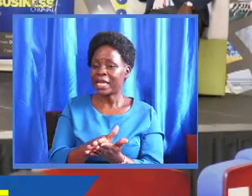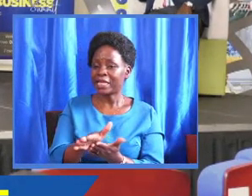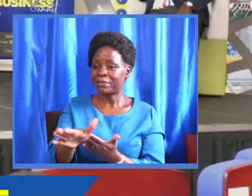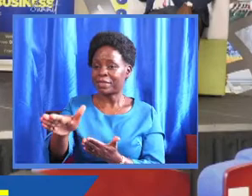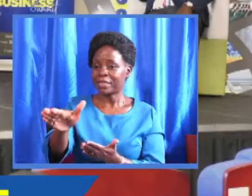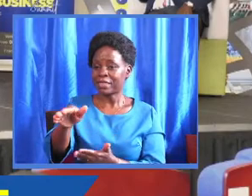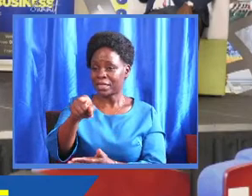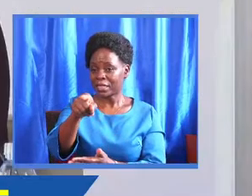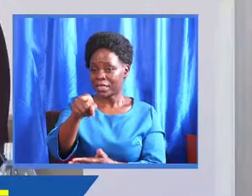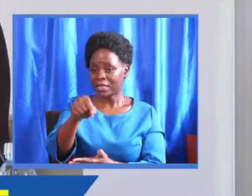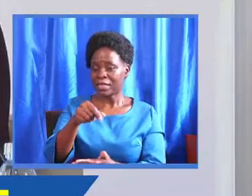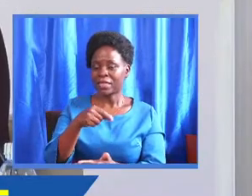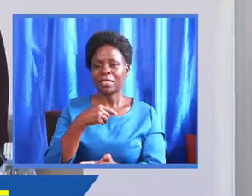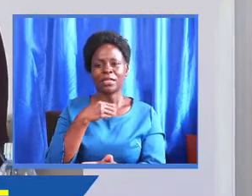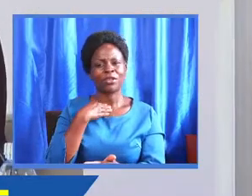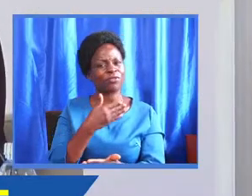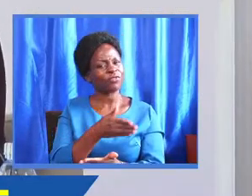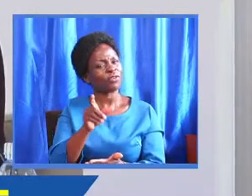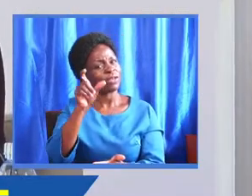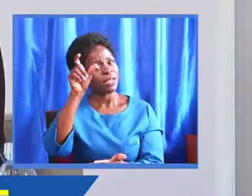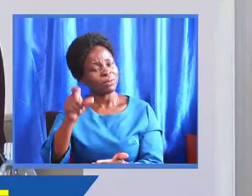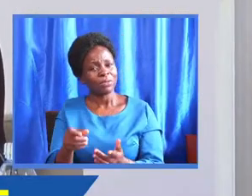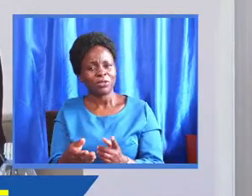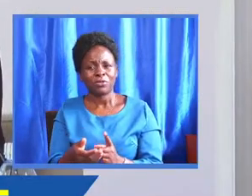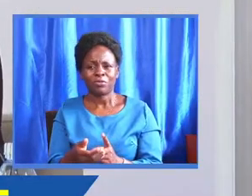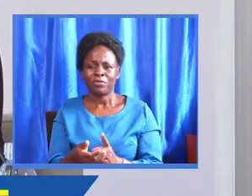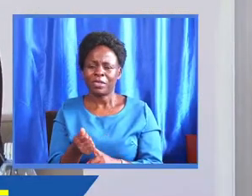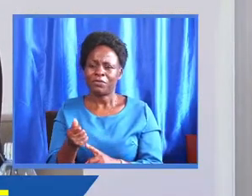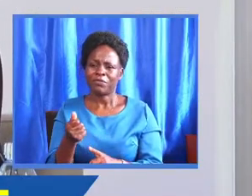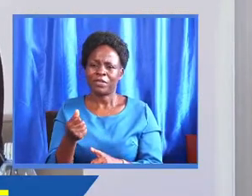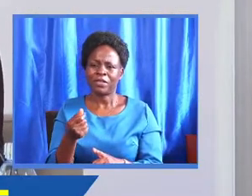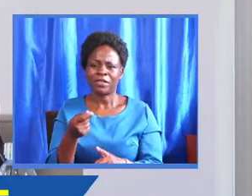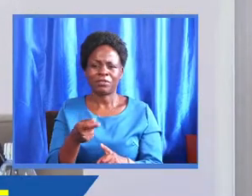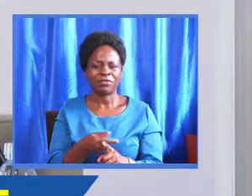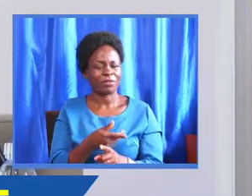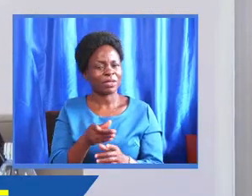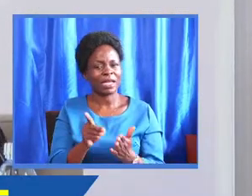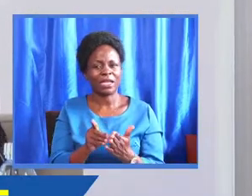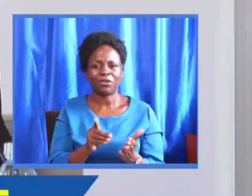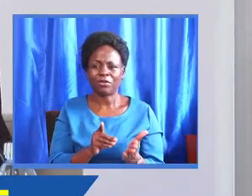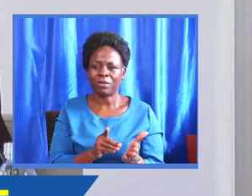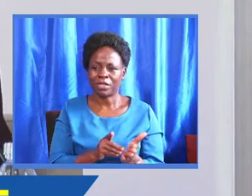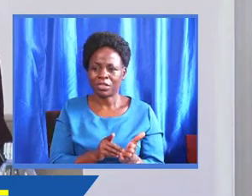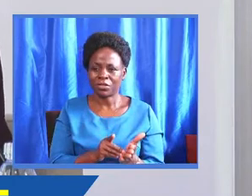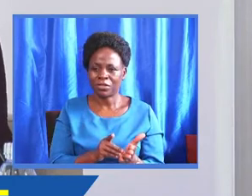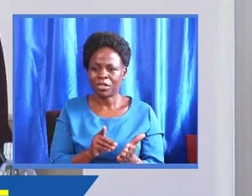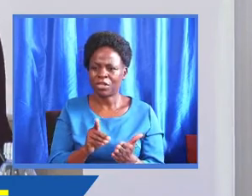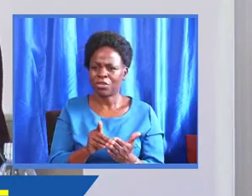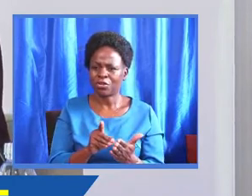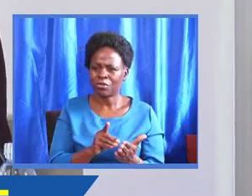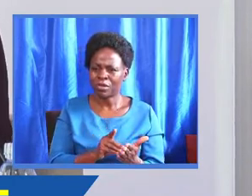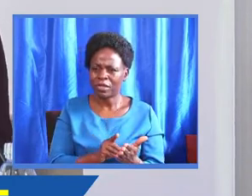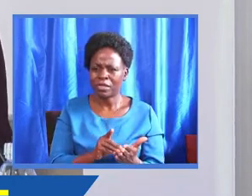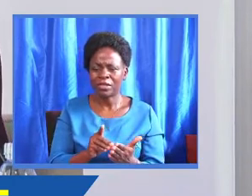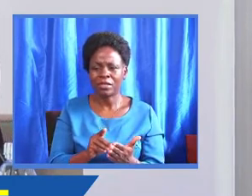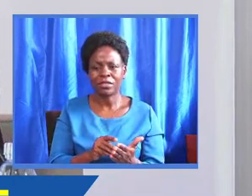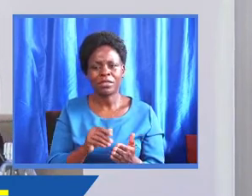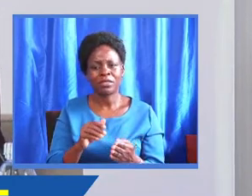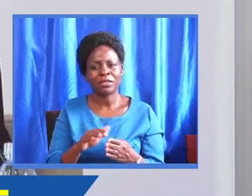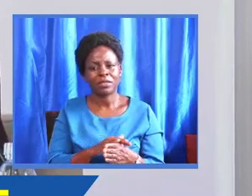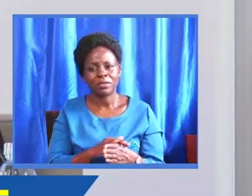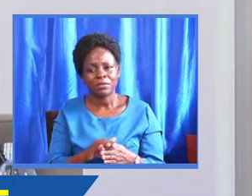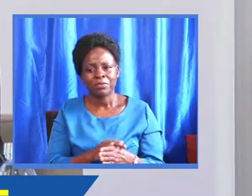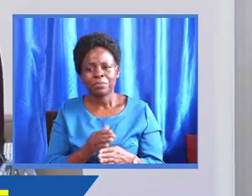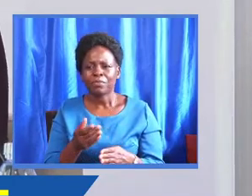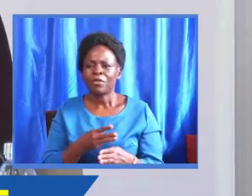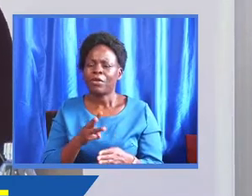need to document. For all expenses, for anyone to benefit from an expense, documentation. Documentation. Documentation. Others, when you're in a business, you're hiring a warehouse,